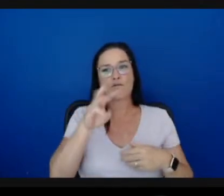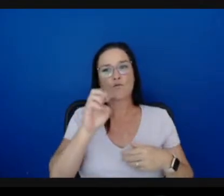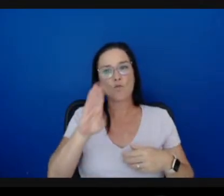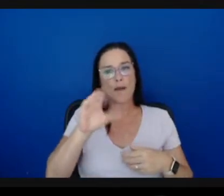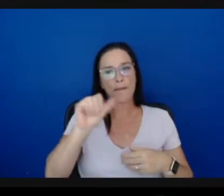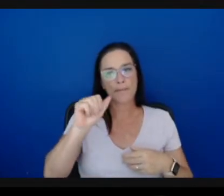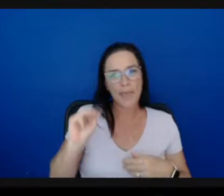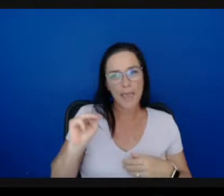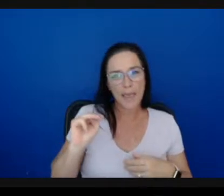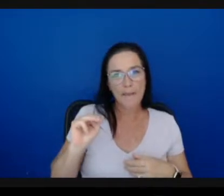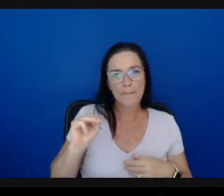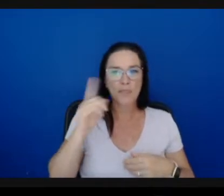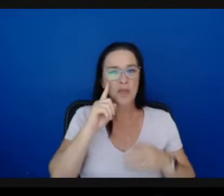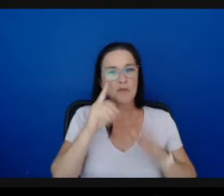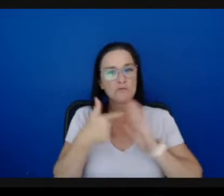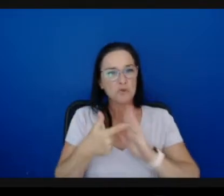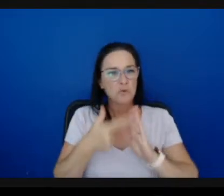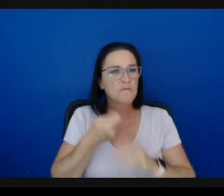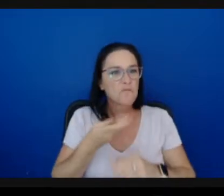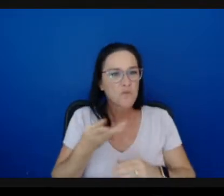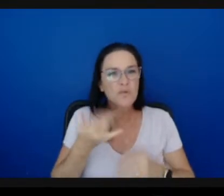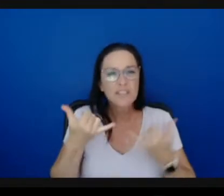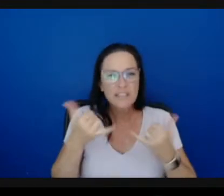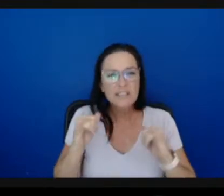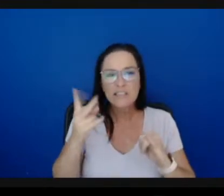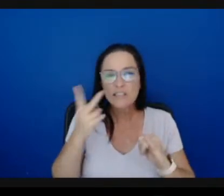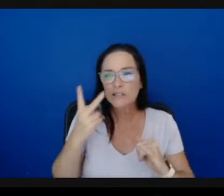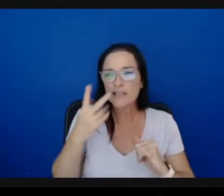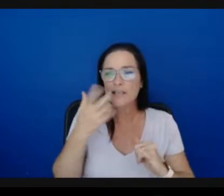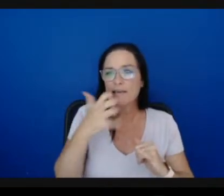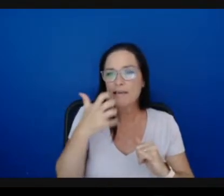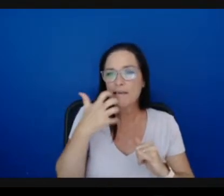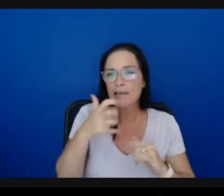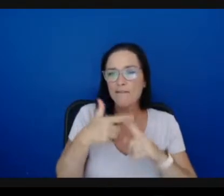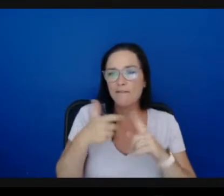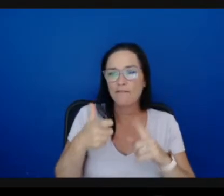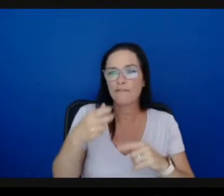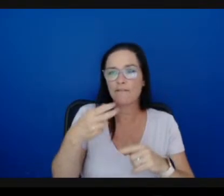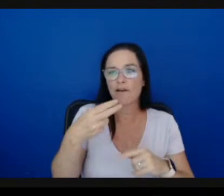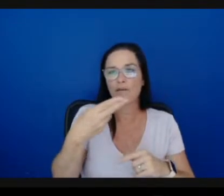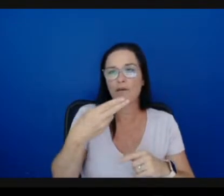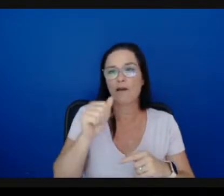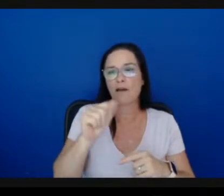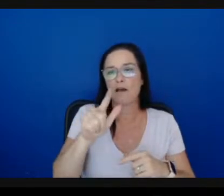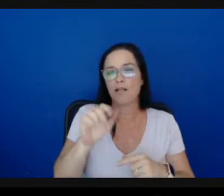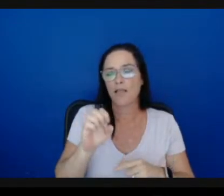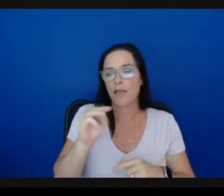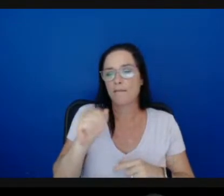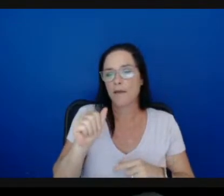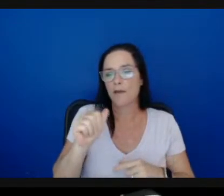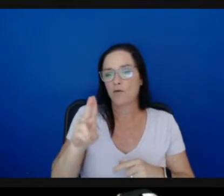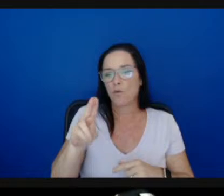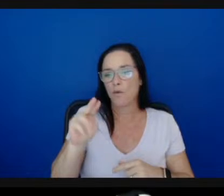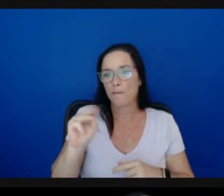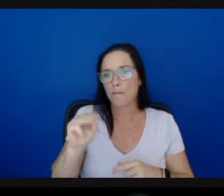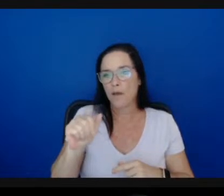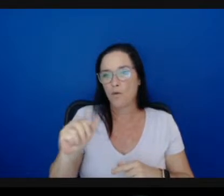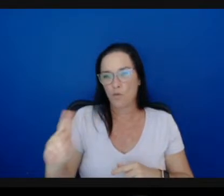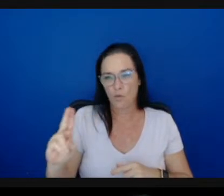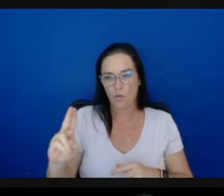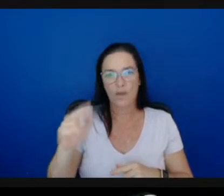you a few. We're still seeing heat from below the crust at Halemaumau. But looking at the visible